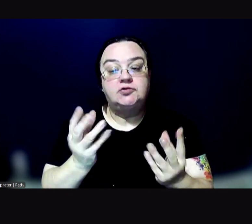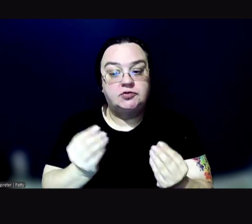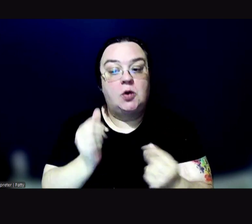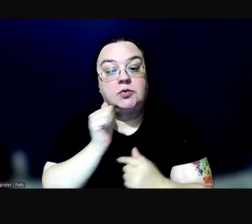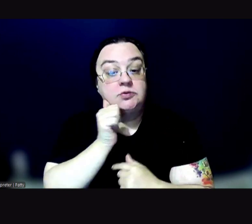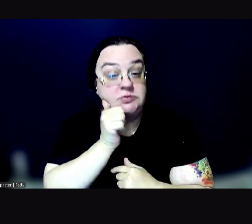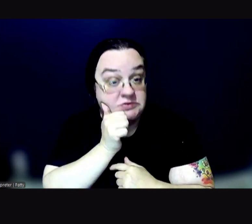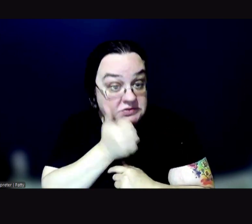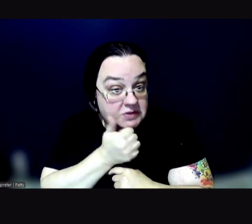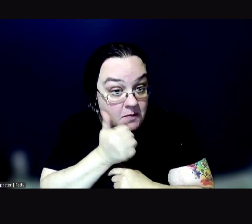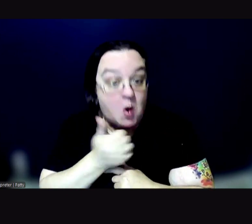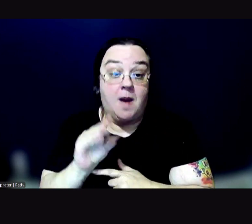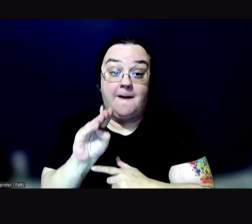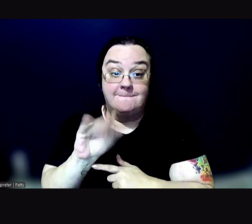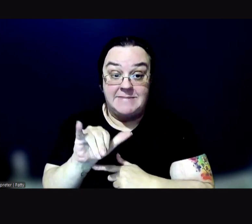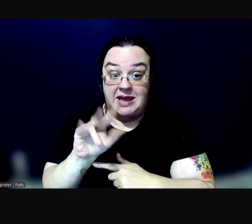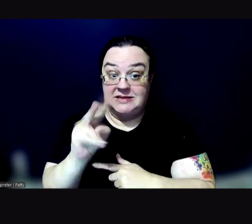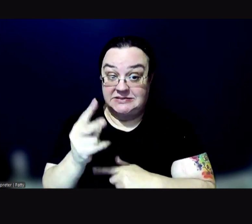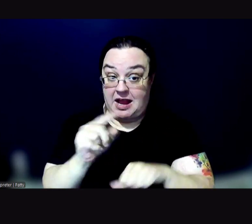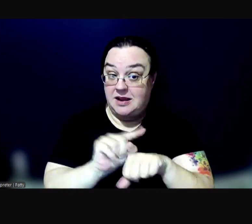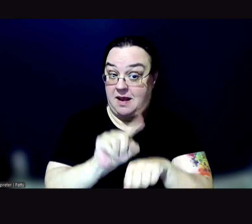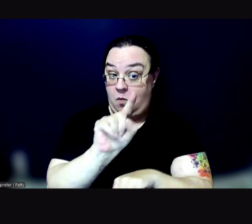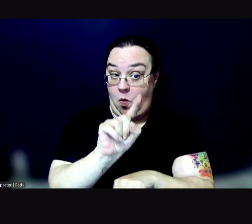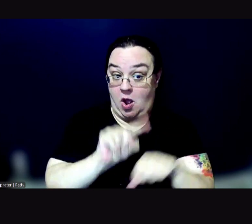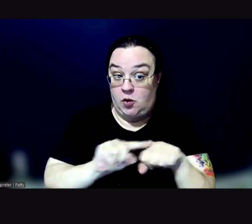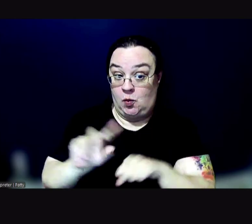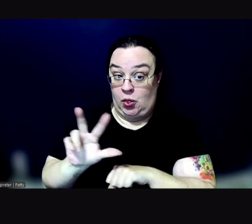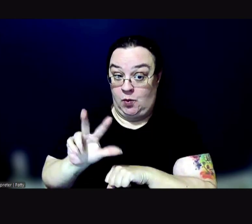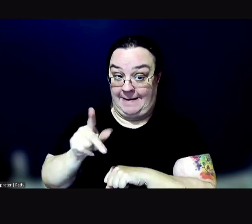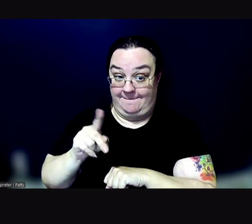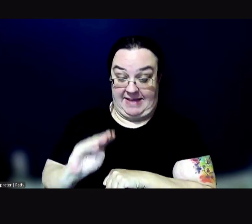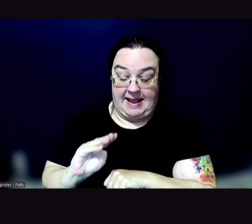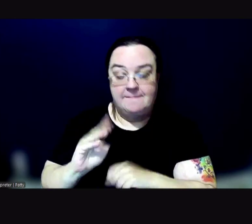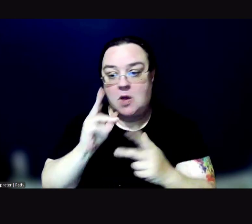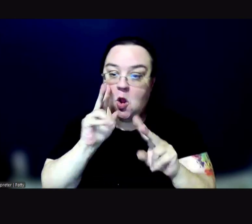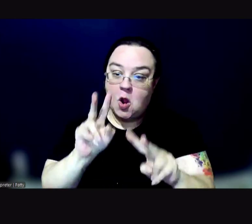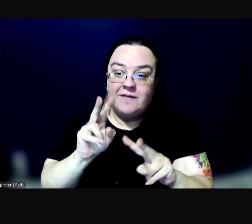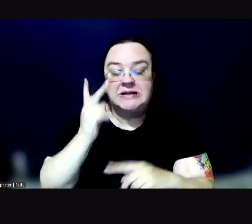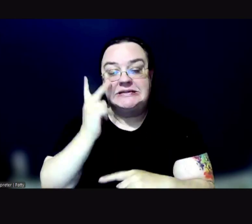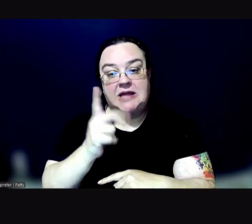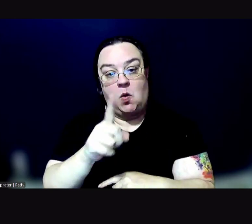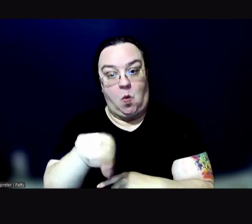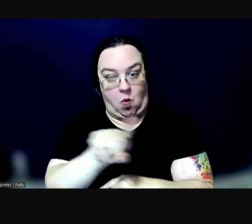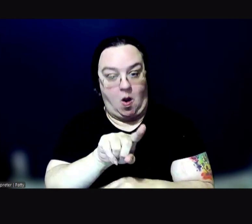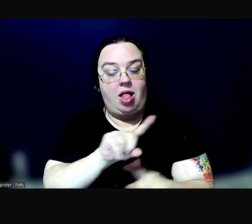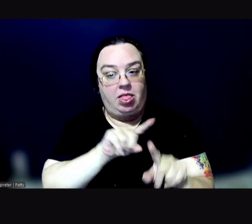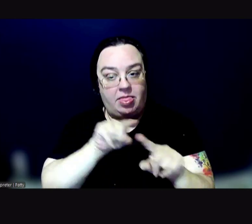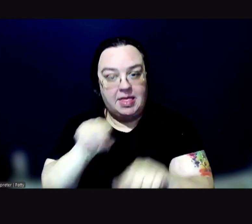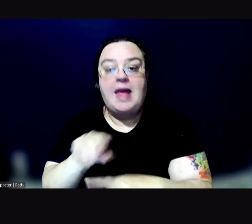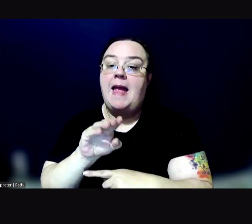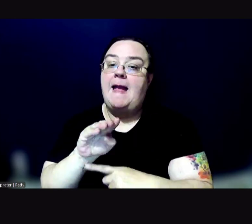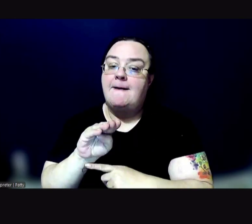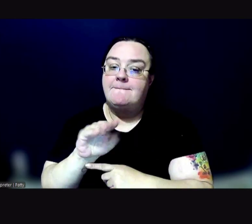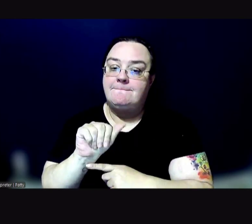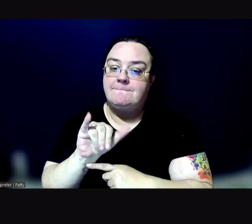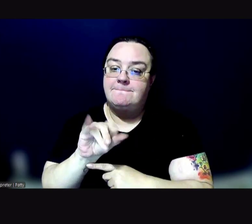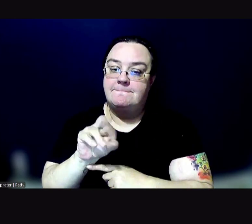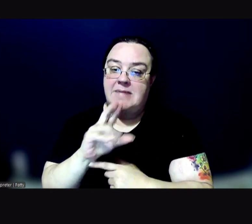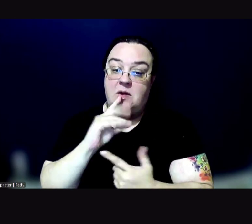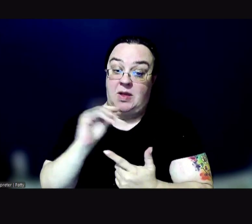tomorrow, May 2nd, 1 p.m. to 3 p.m. Look forward to seeing you all there. And Mayor, that concludes